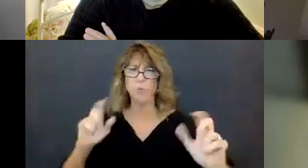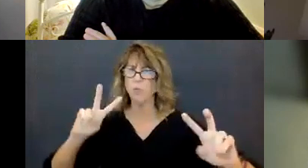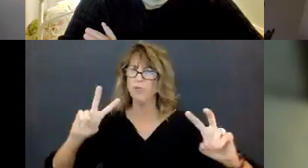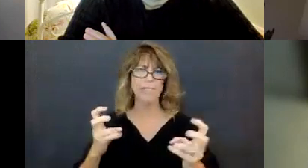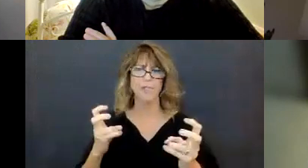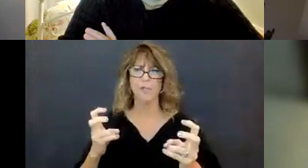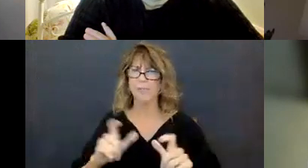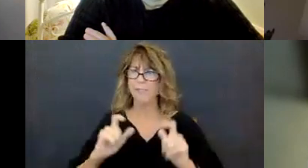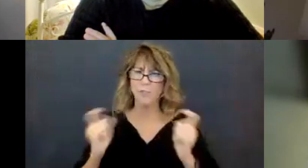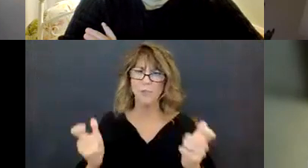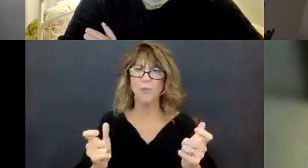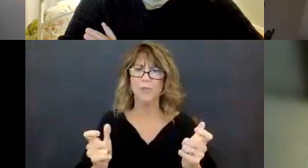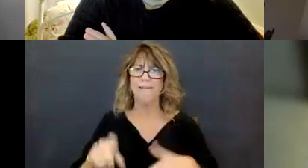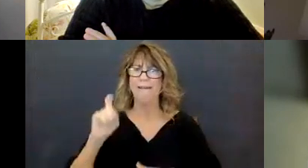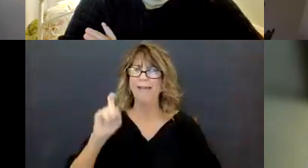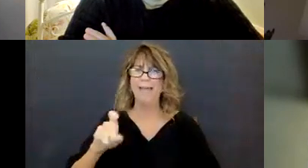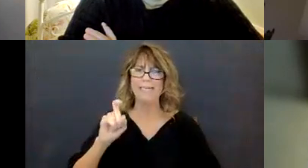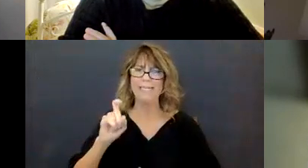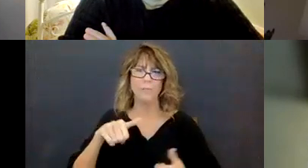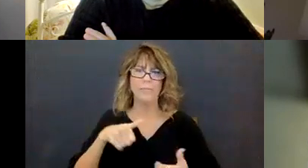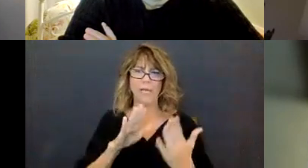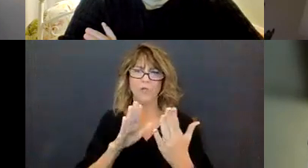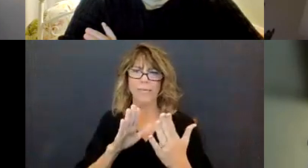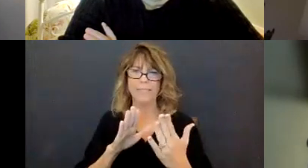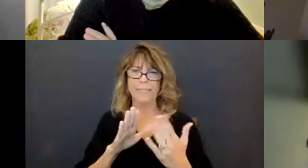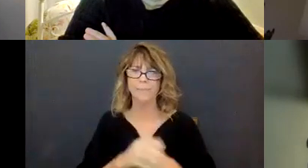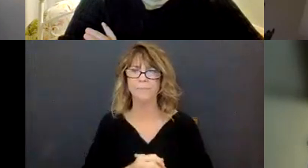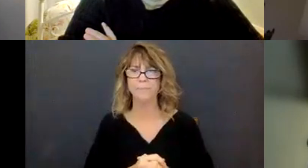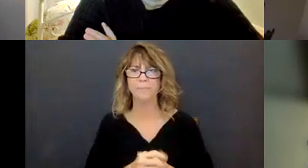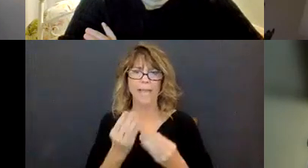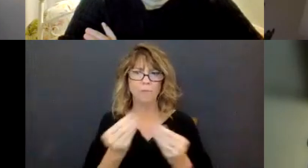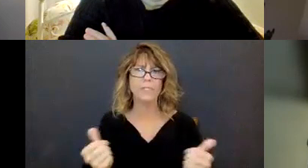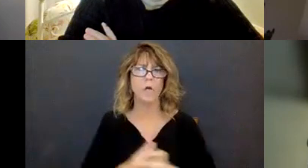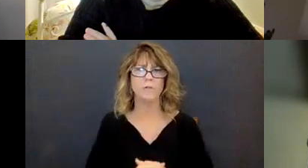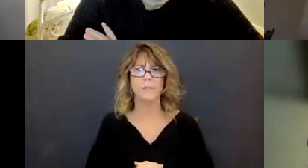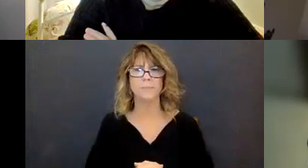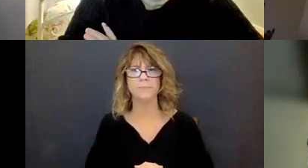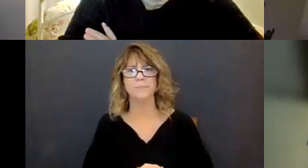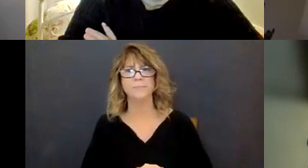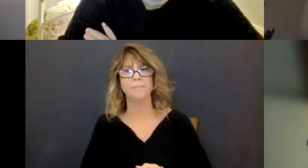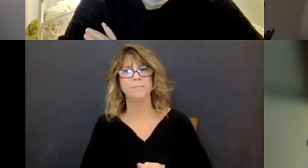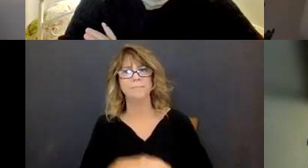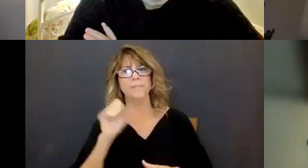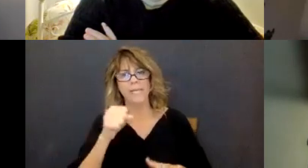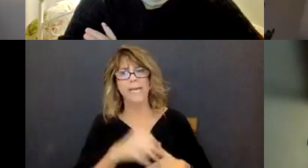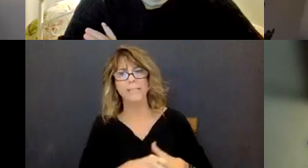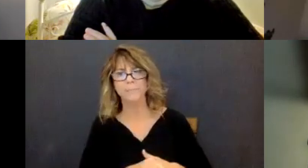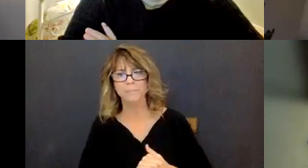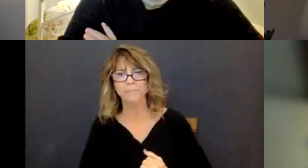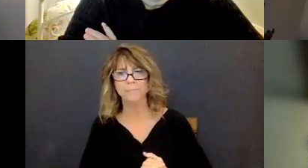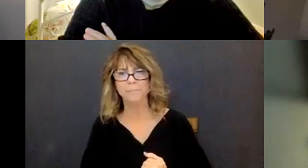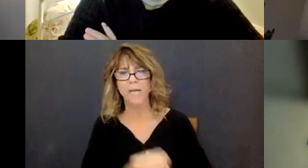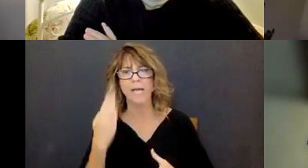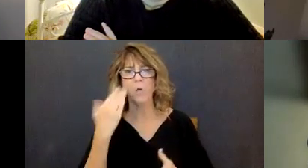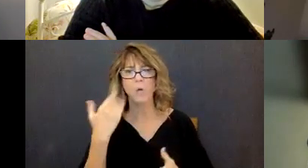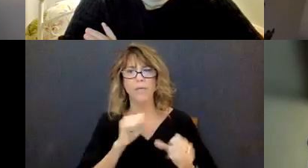resolved. Okay. And Natalie, we've got lots of comments that are going to go on, and I know that this right. we could cover in time, you know, the post-crisis